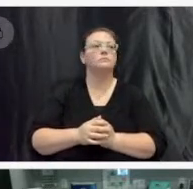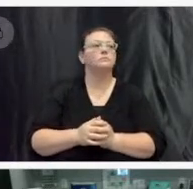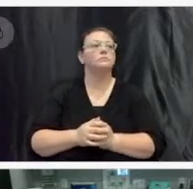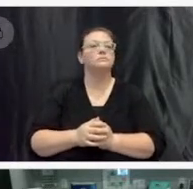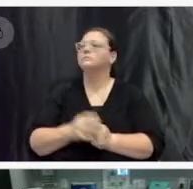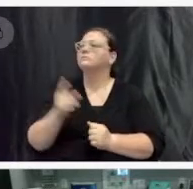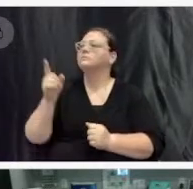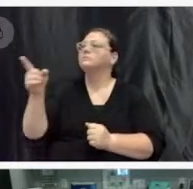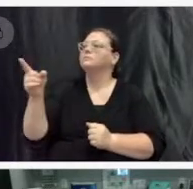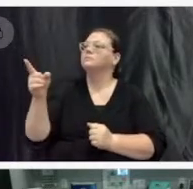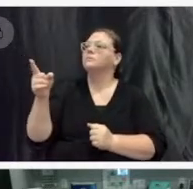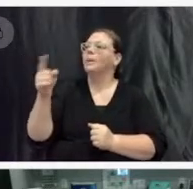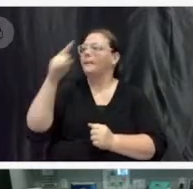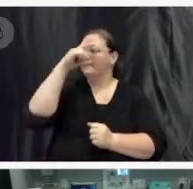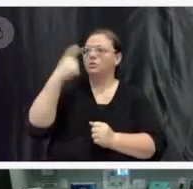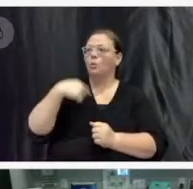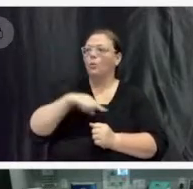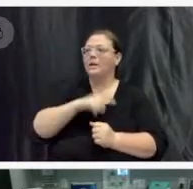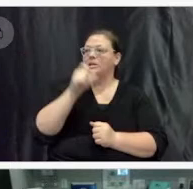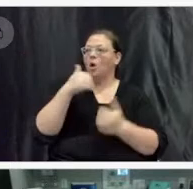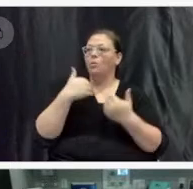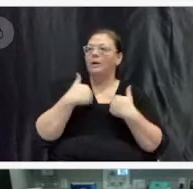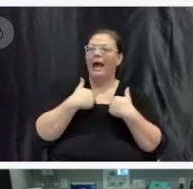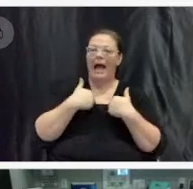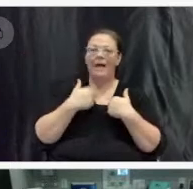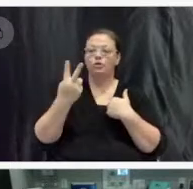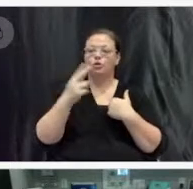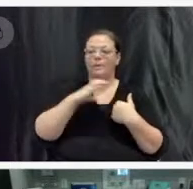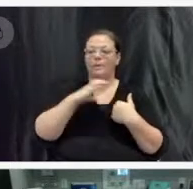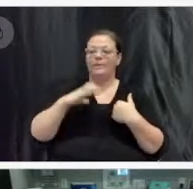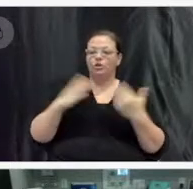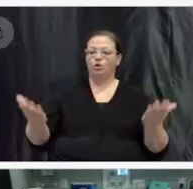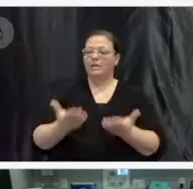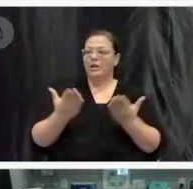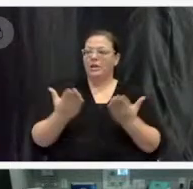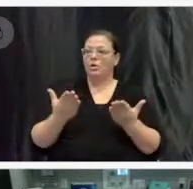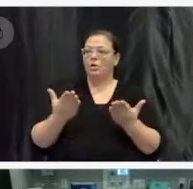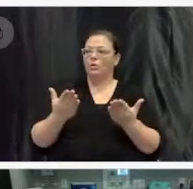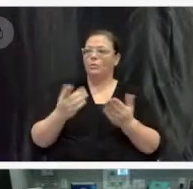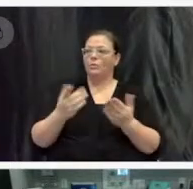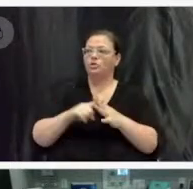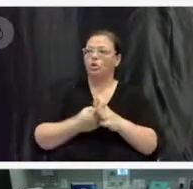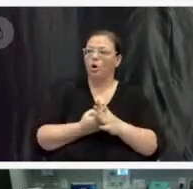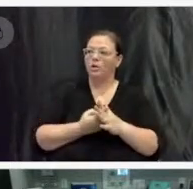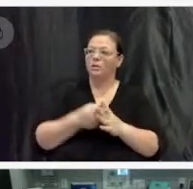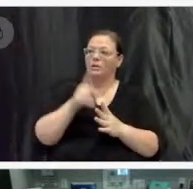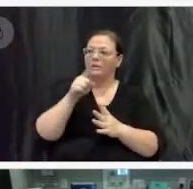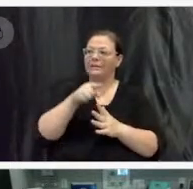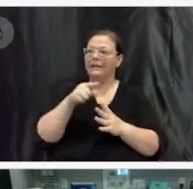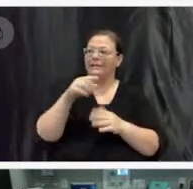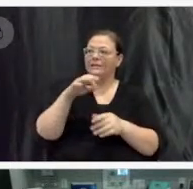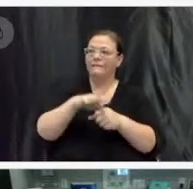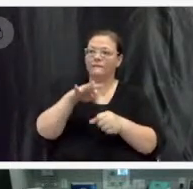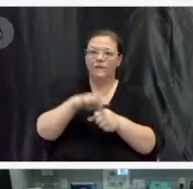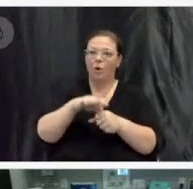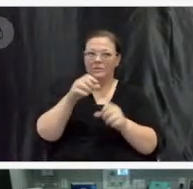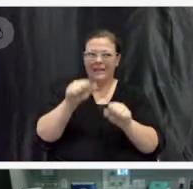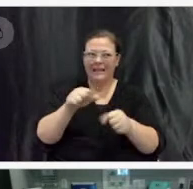Given that we are down 2 commissioners from when we started, does this vote even